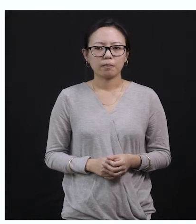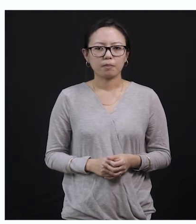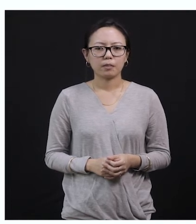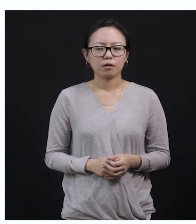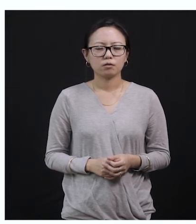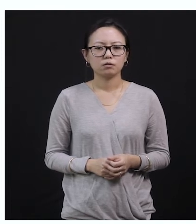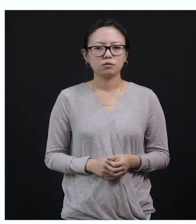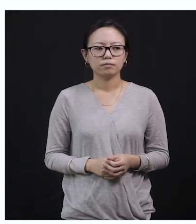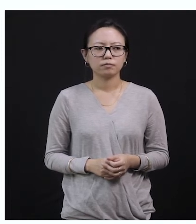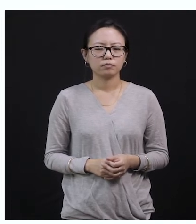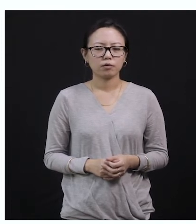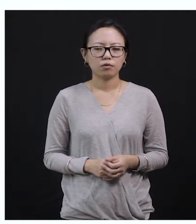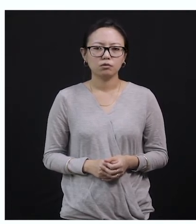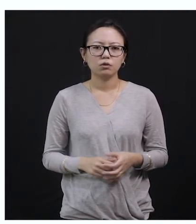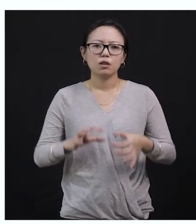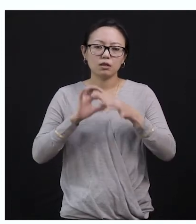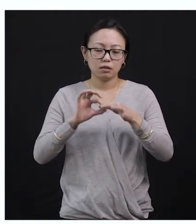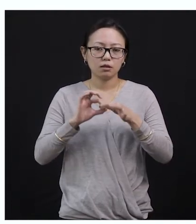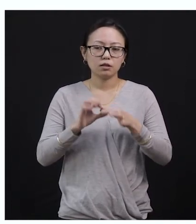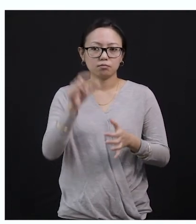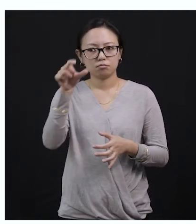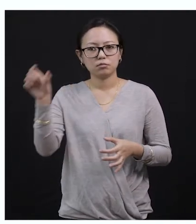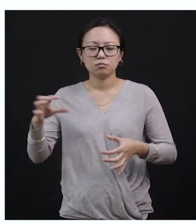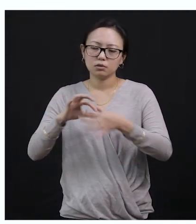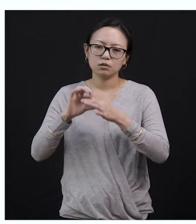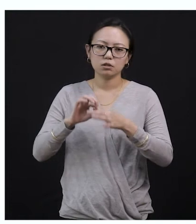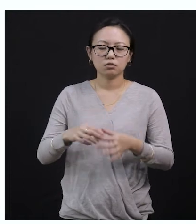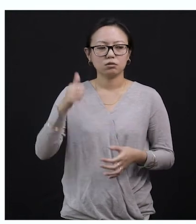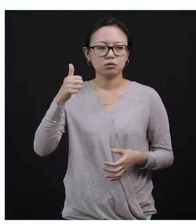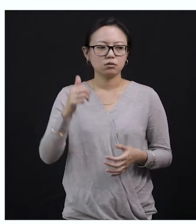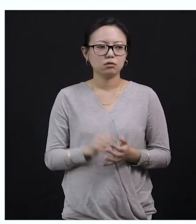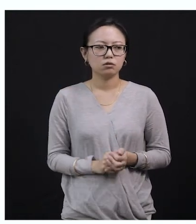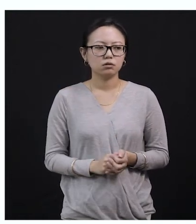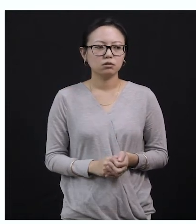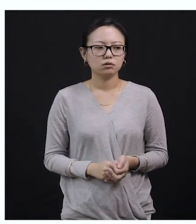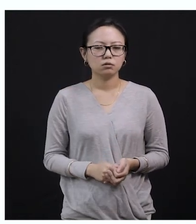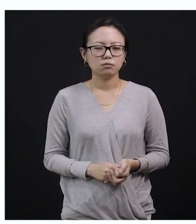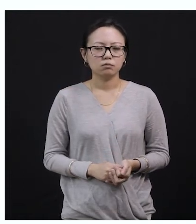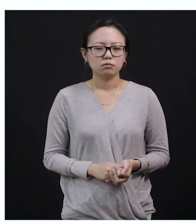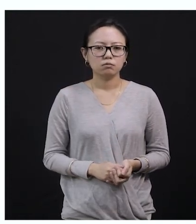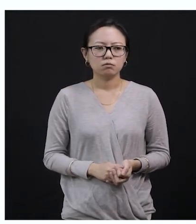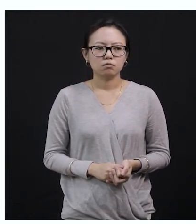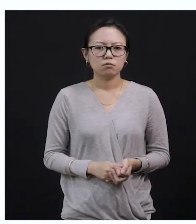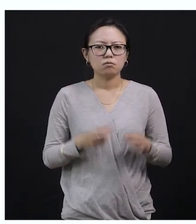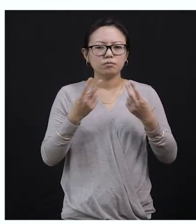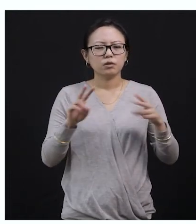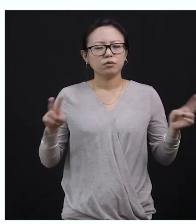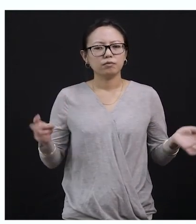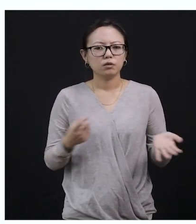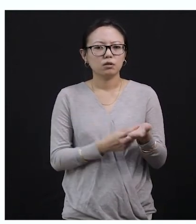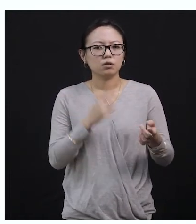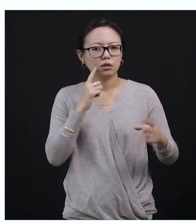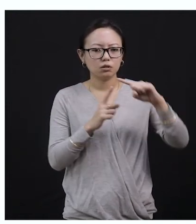from any kingdom attacks. Okay, also they had different ways, different rituals which they